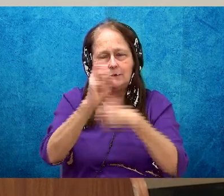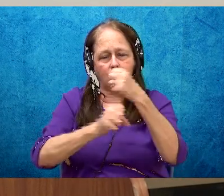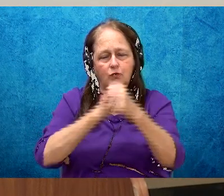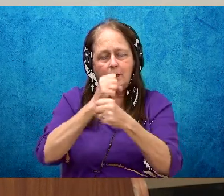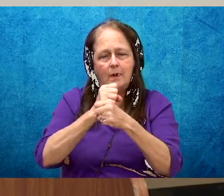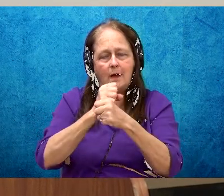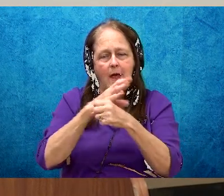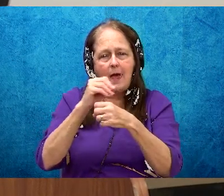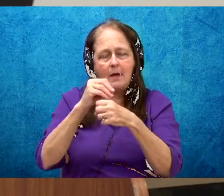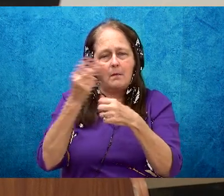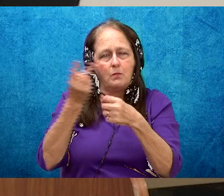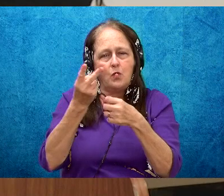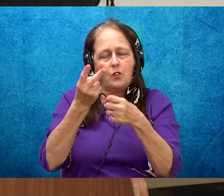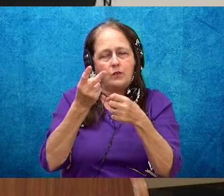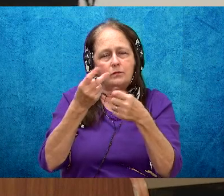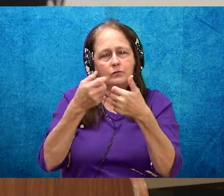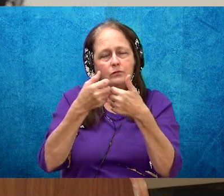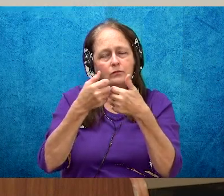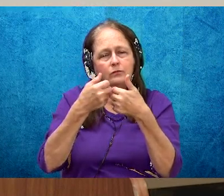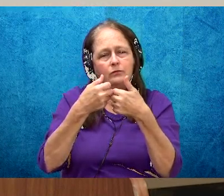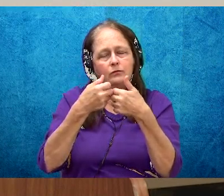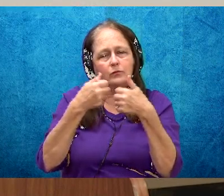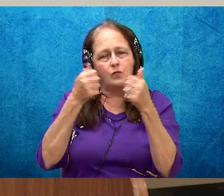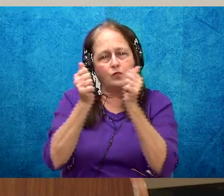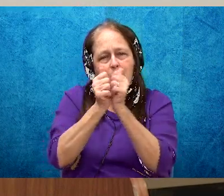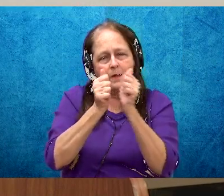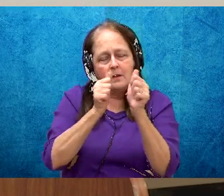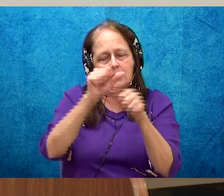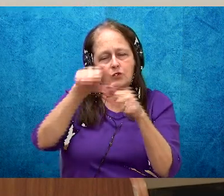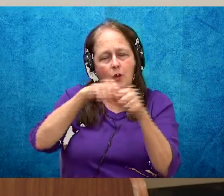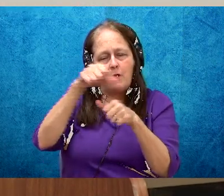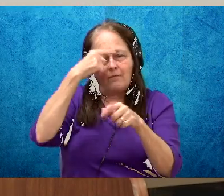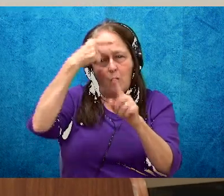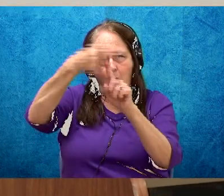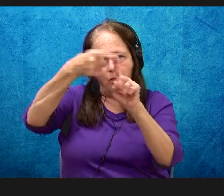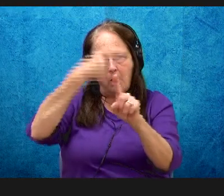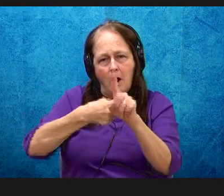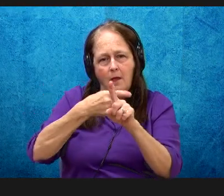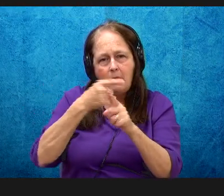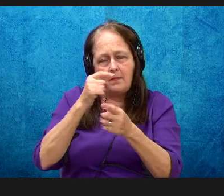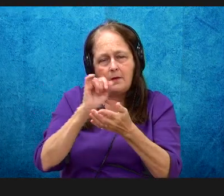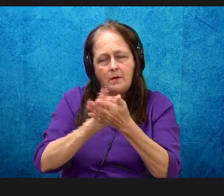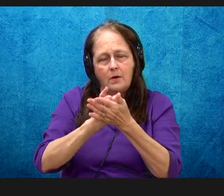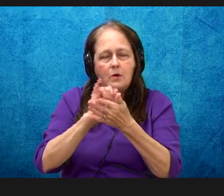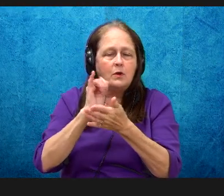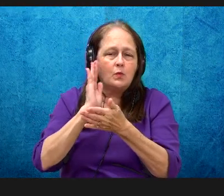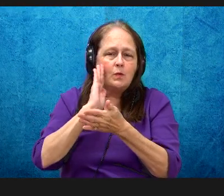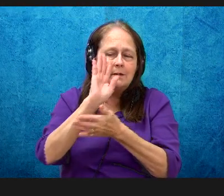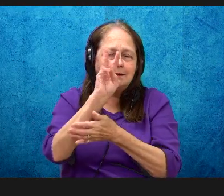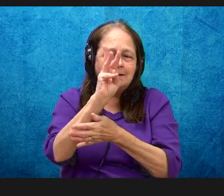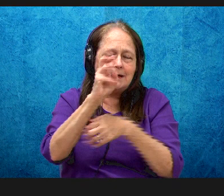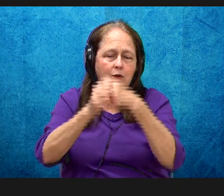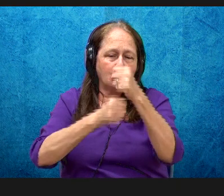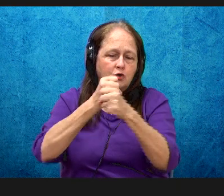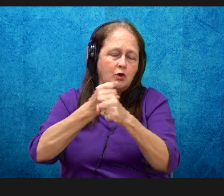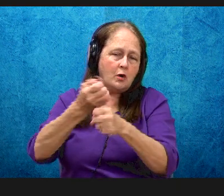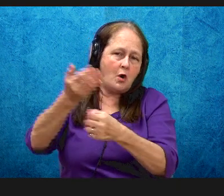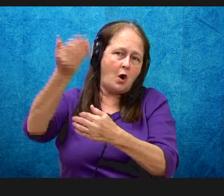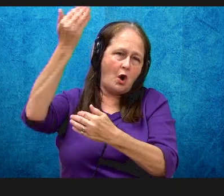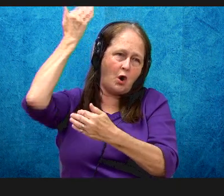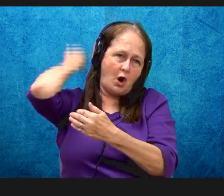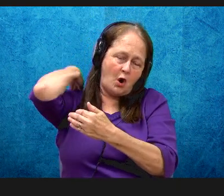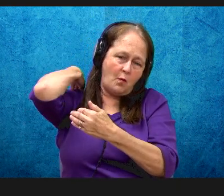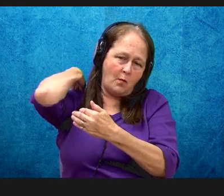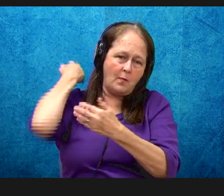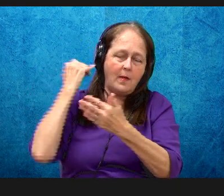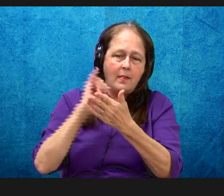month? Well, let's think about it. They did say it was 16 years ago,